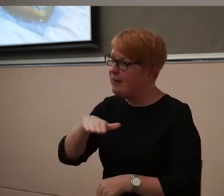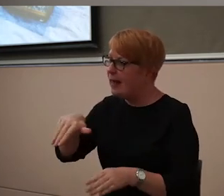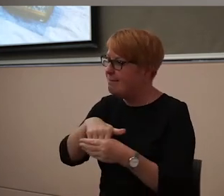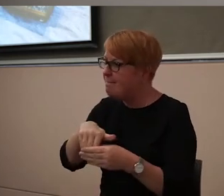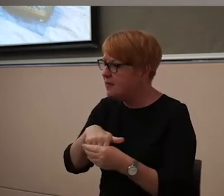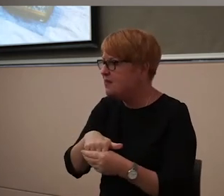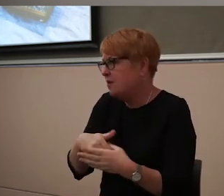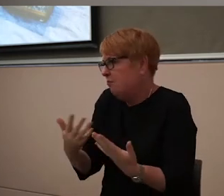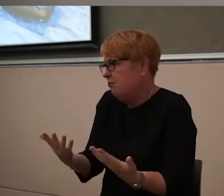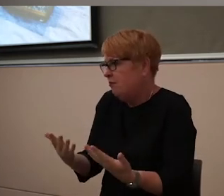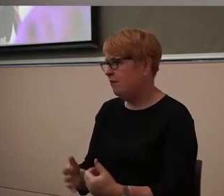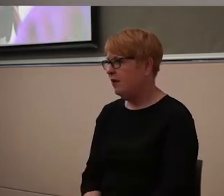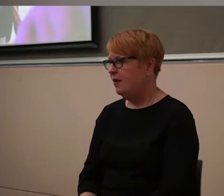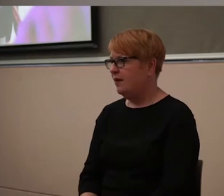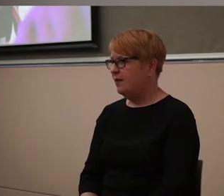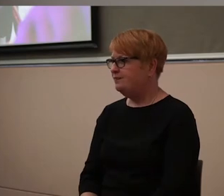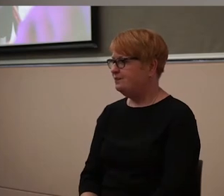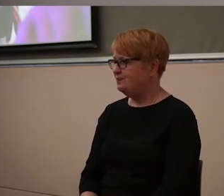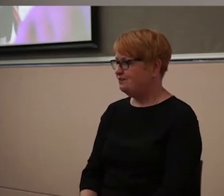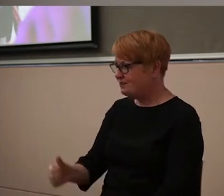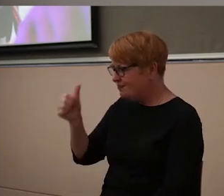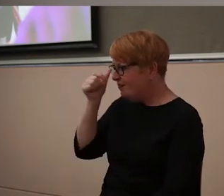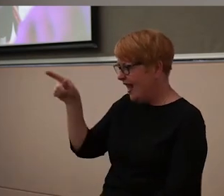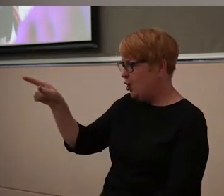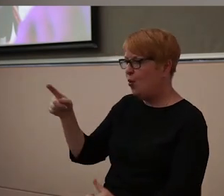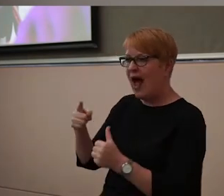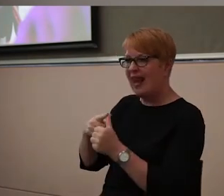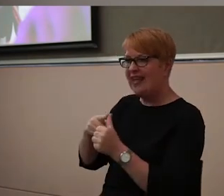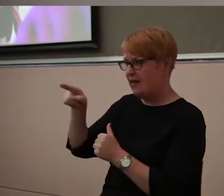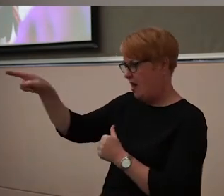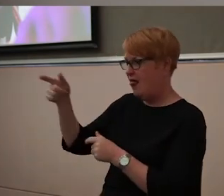come," which